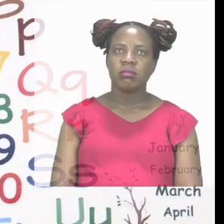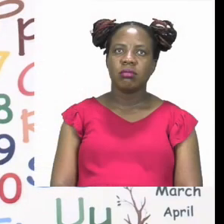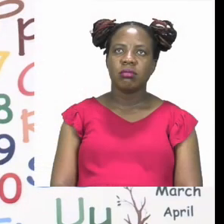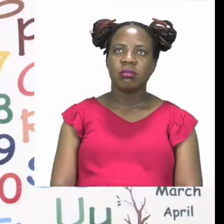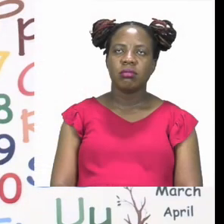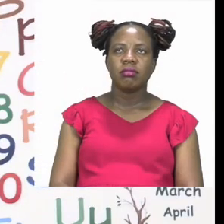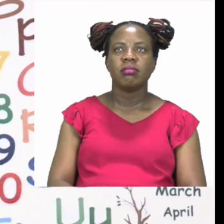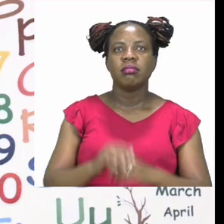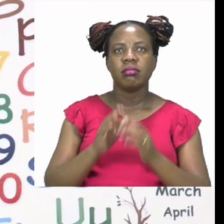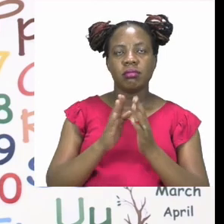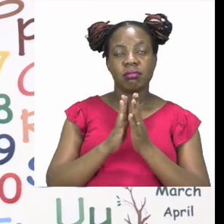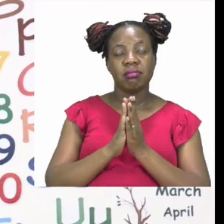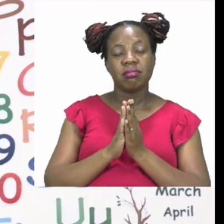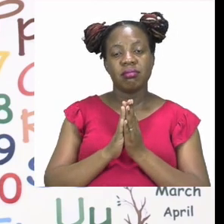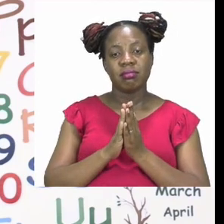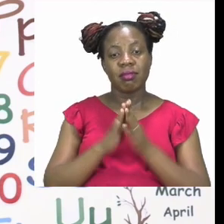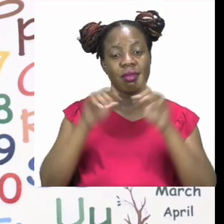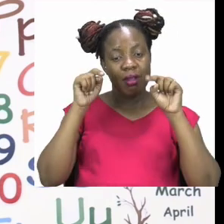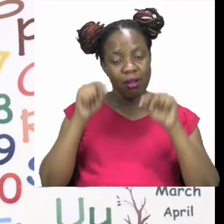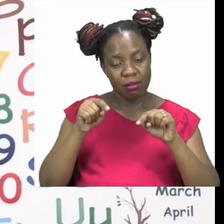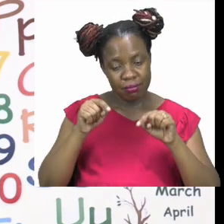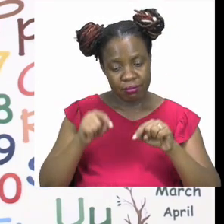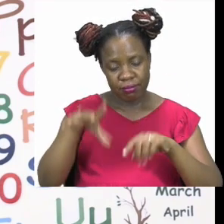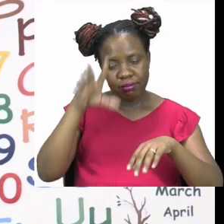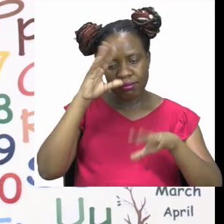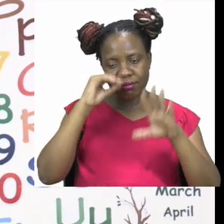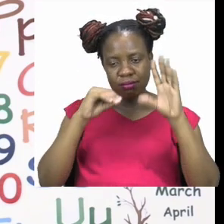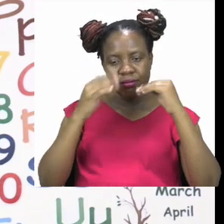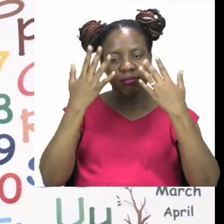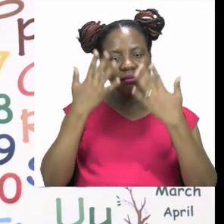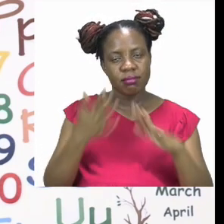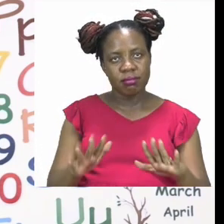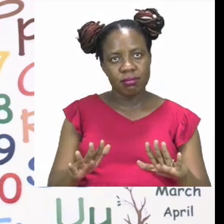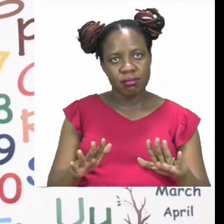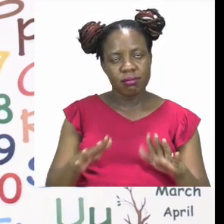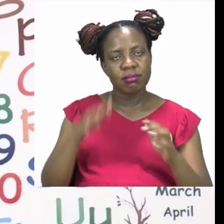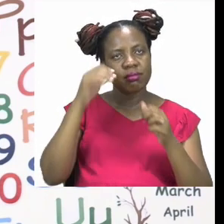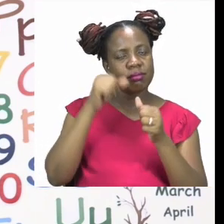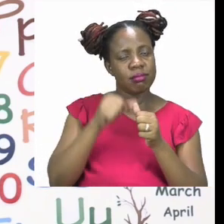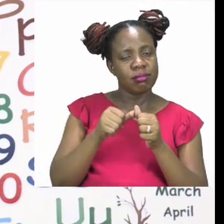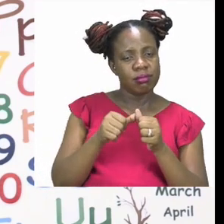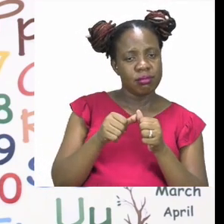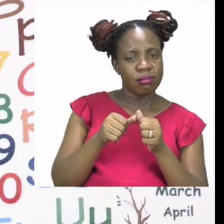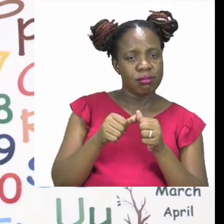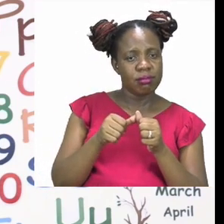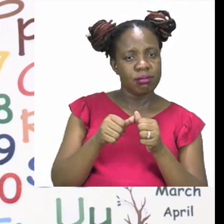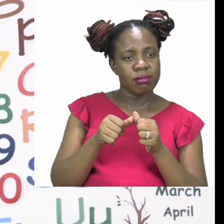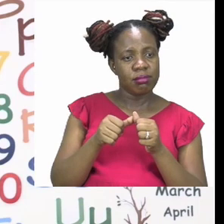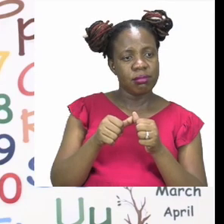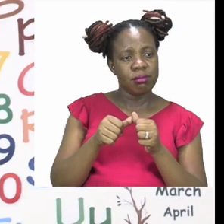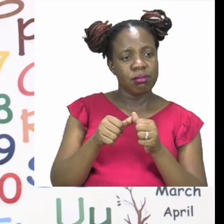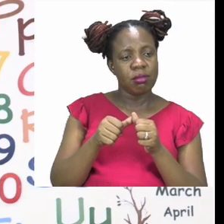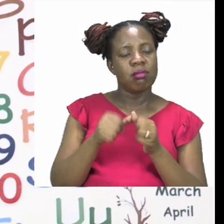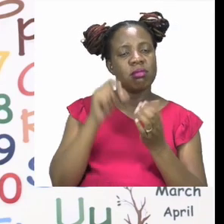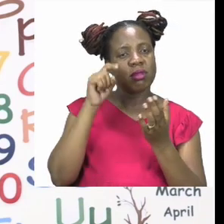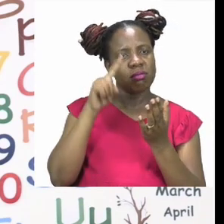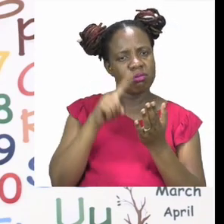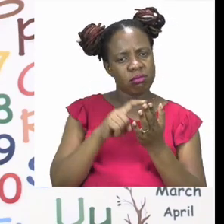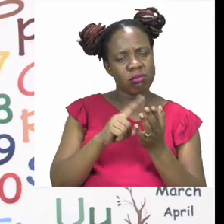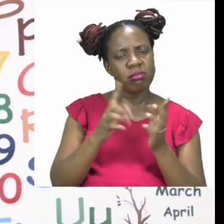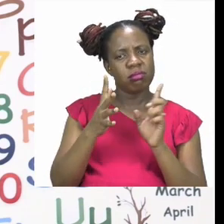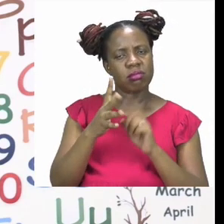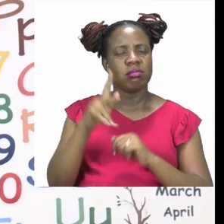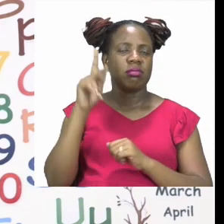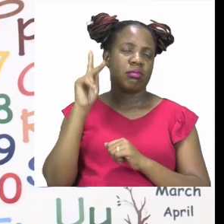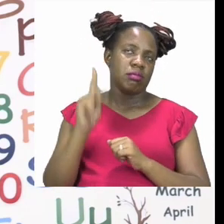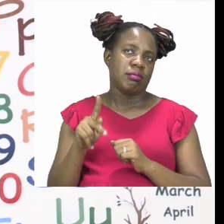We came to the end of today's lesson, boys and girls. Now remember, before we go home, we have to sanitize.